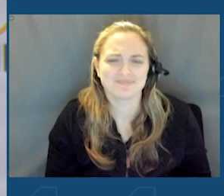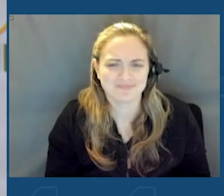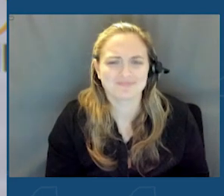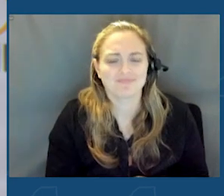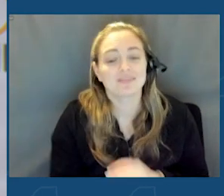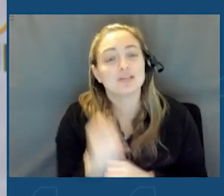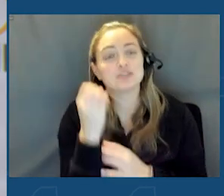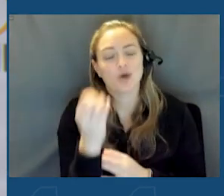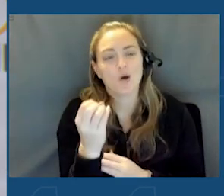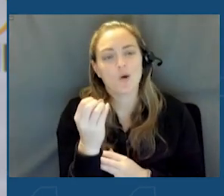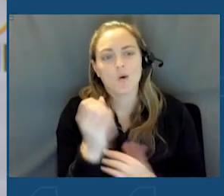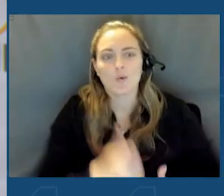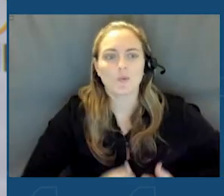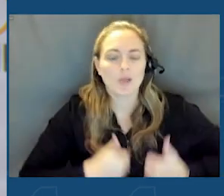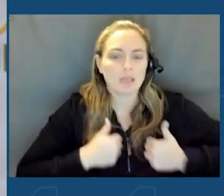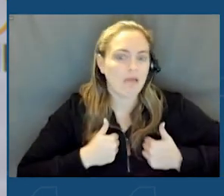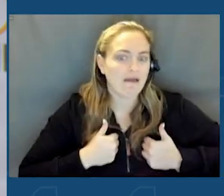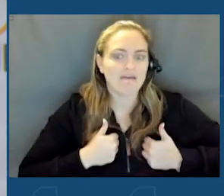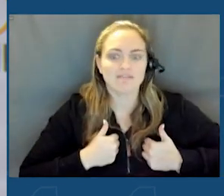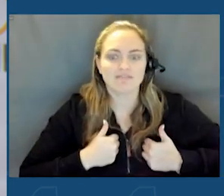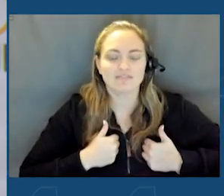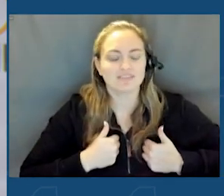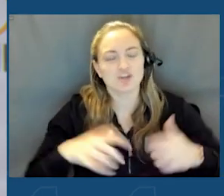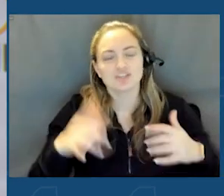So in life, there is silver linings.